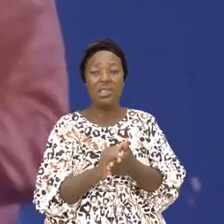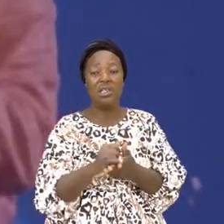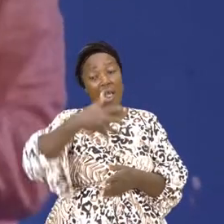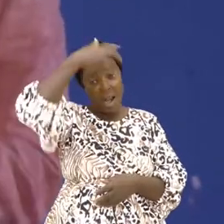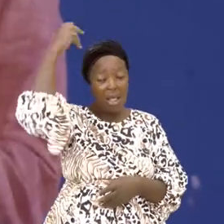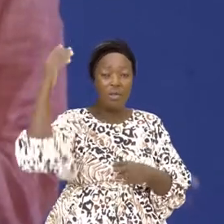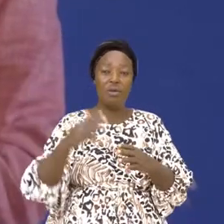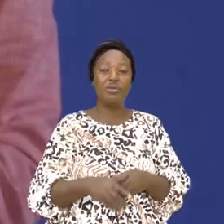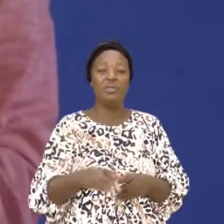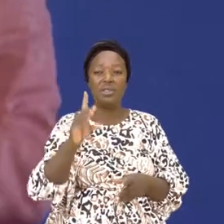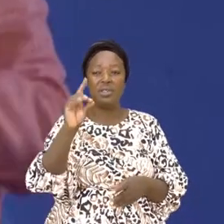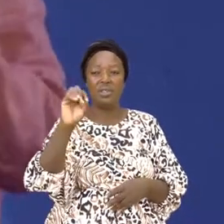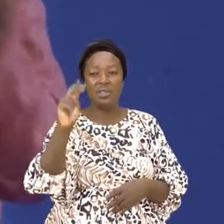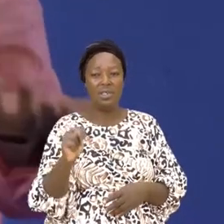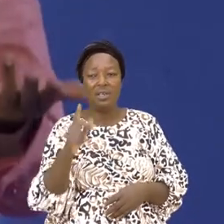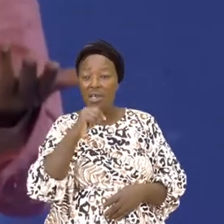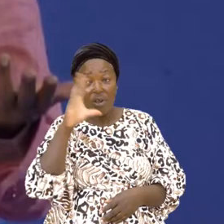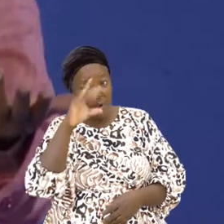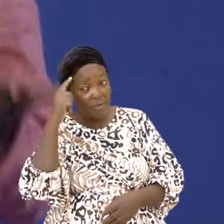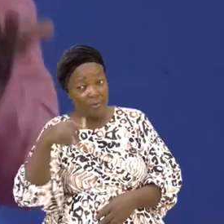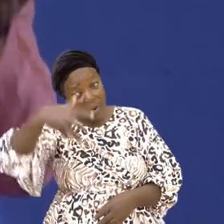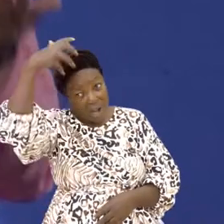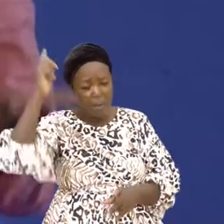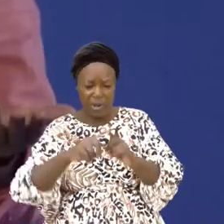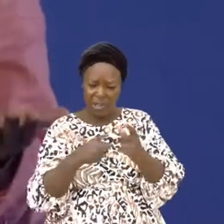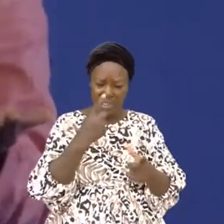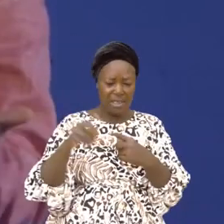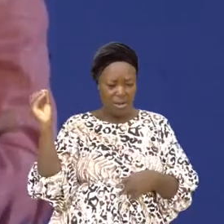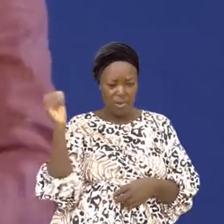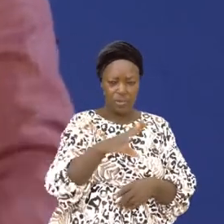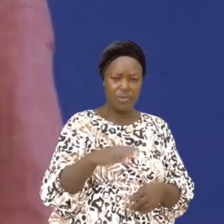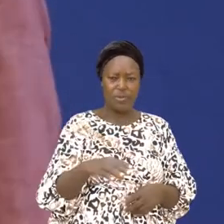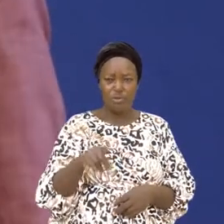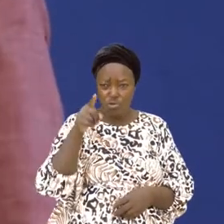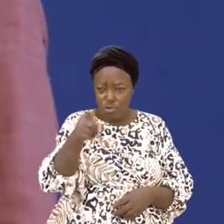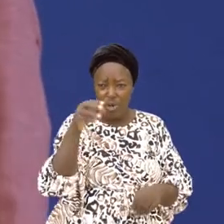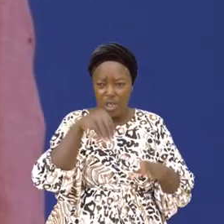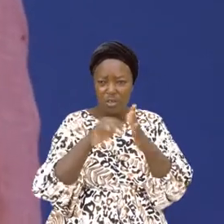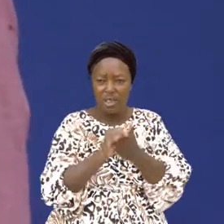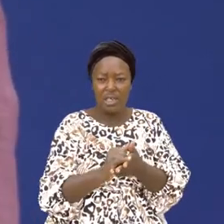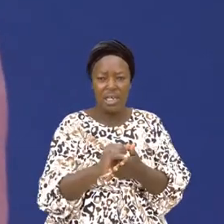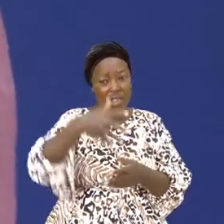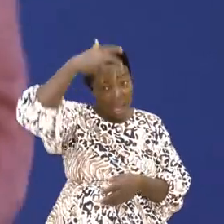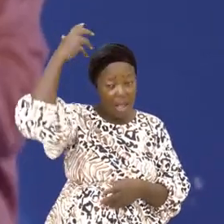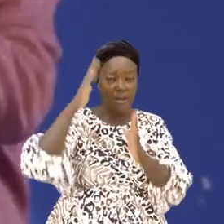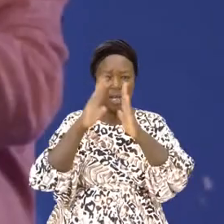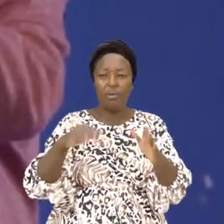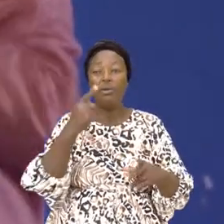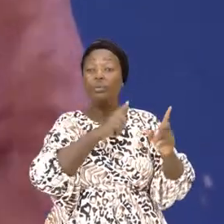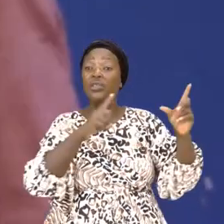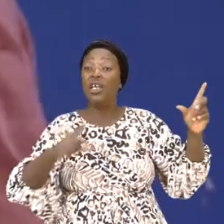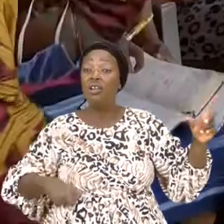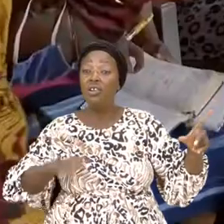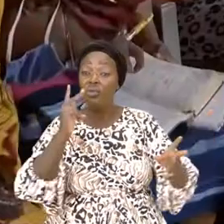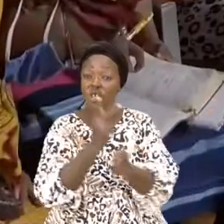You're not looking for lions, but then they cast you into the lion's den. The Lord will